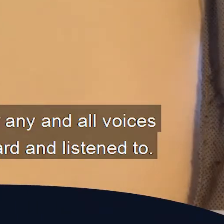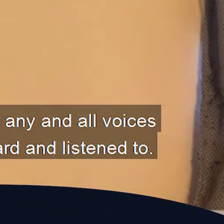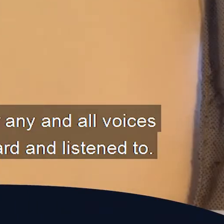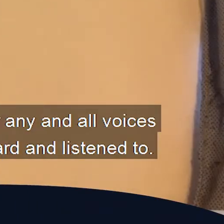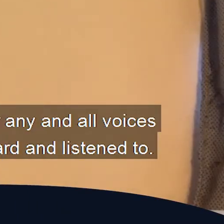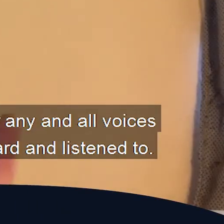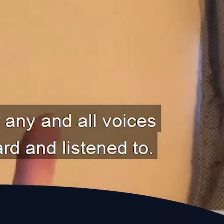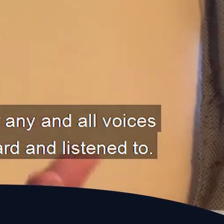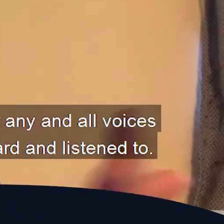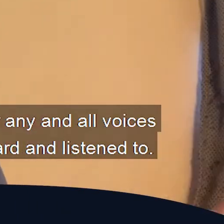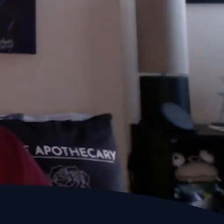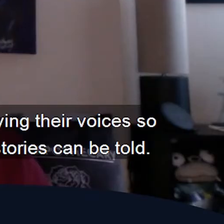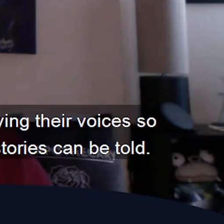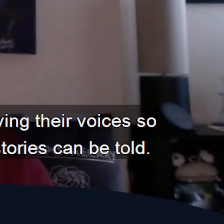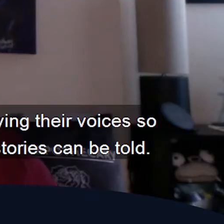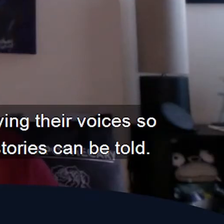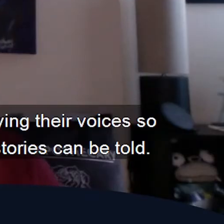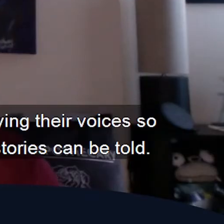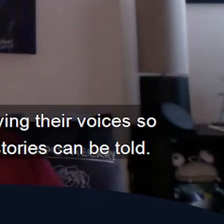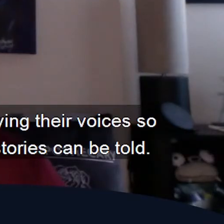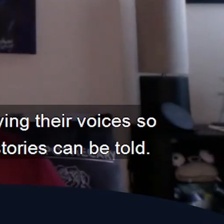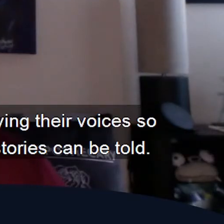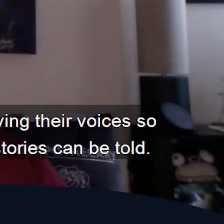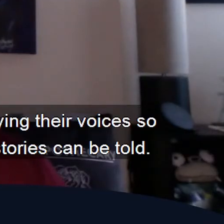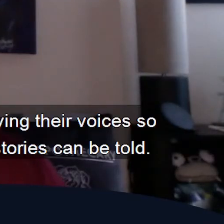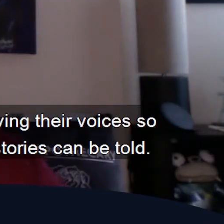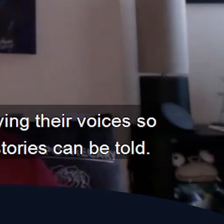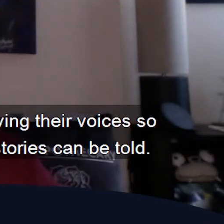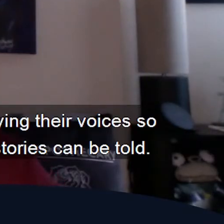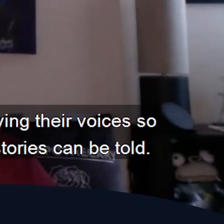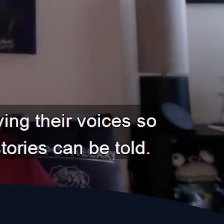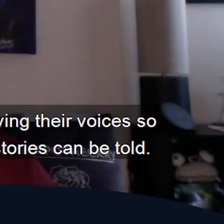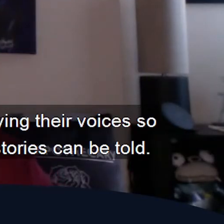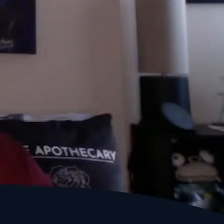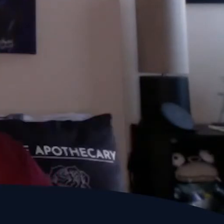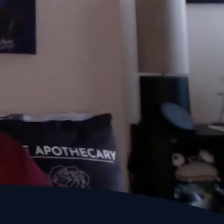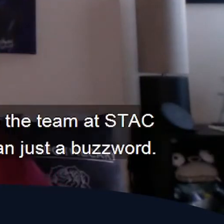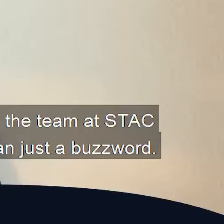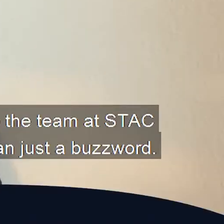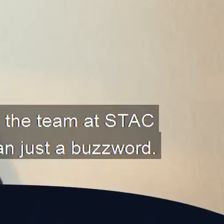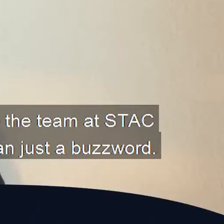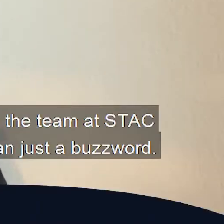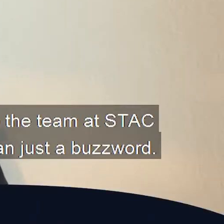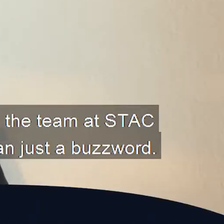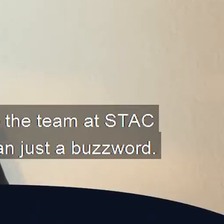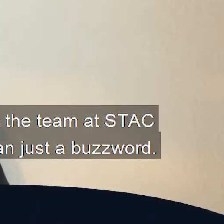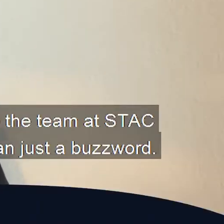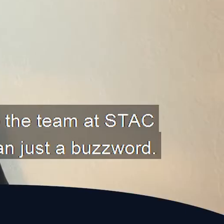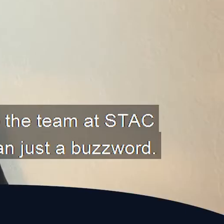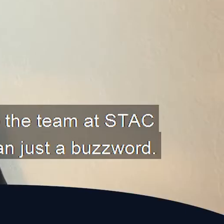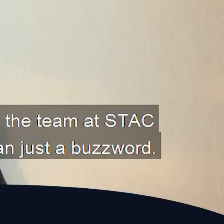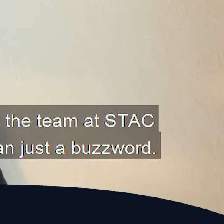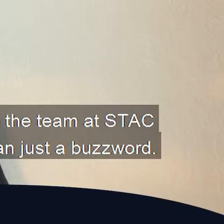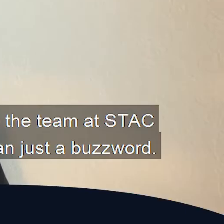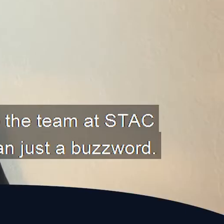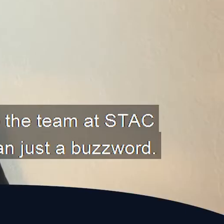and Towns had Guy and Charlie had Ira and